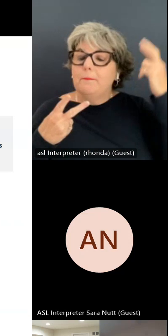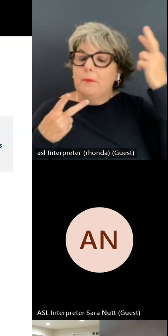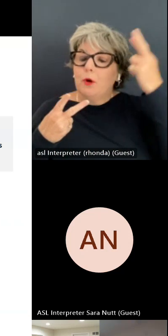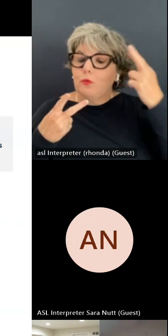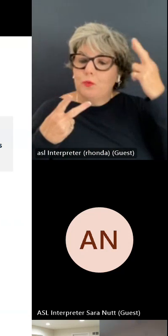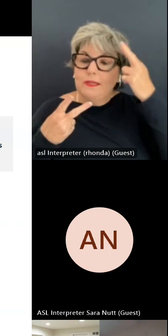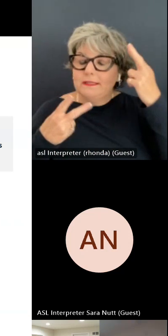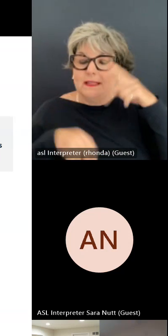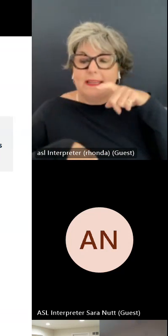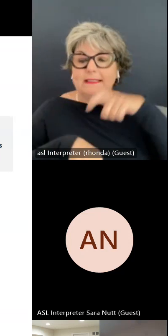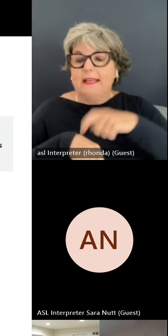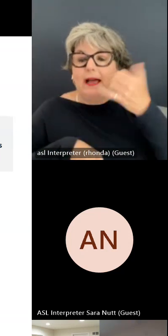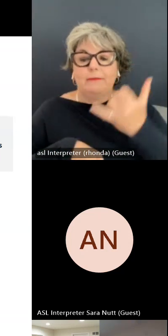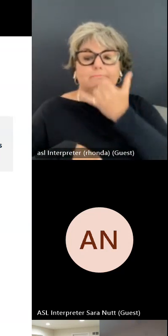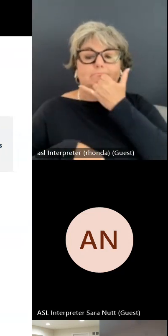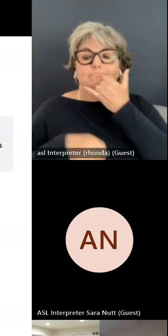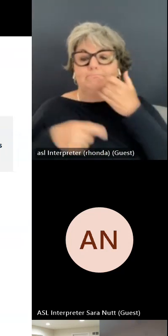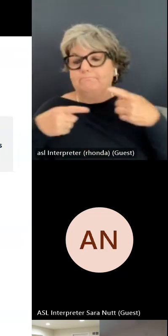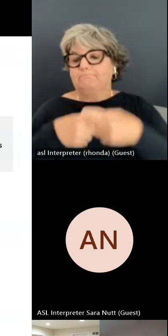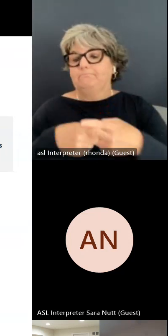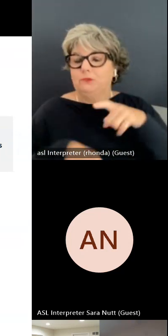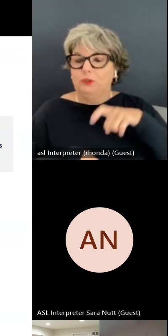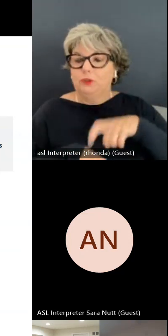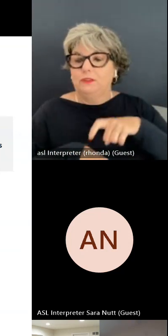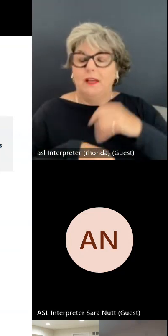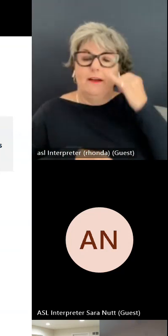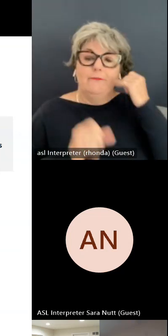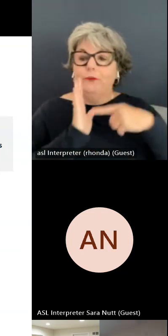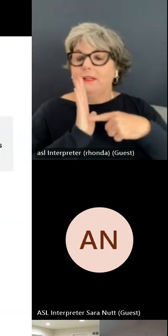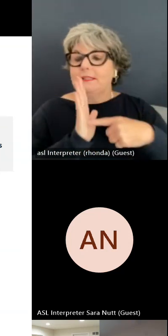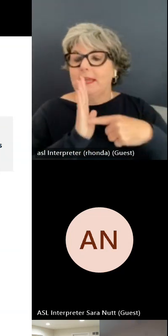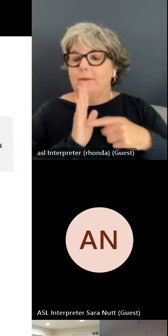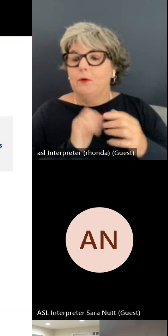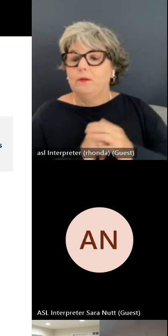just a timing issue. For example,